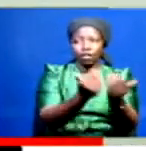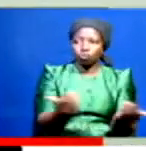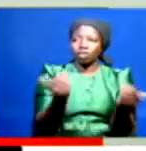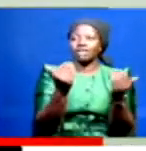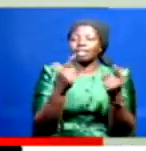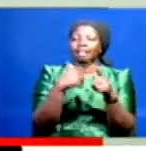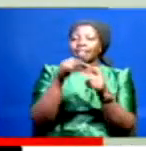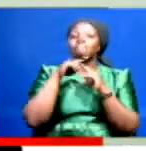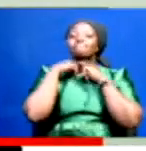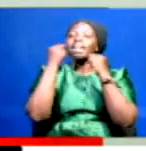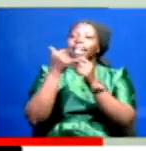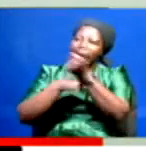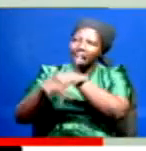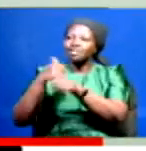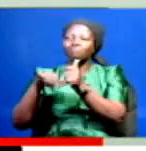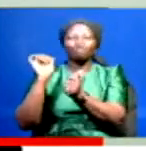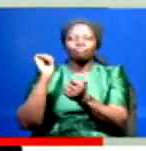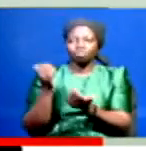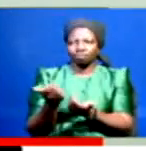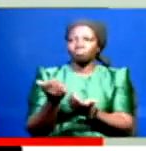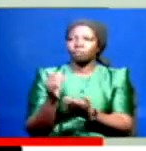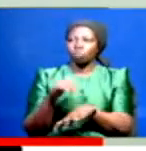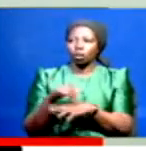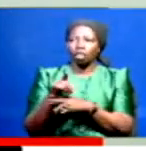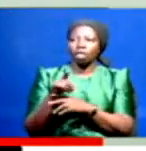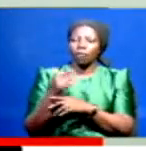have not arrested the pastor, but he's with us always.